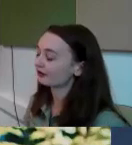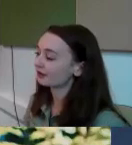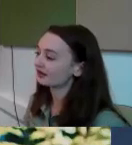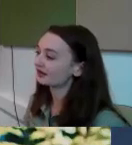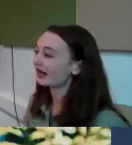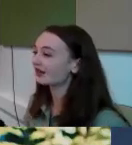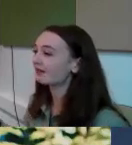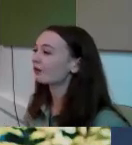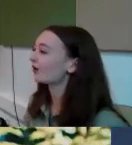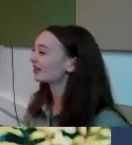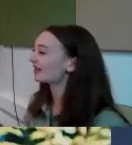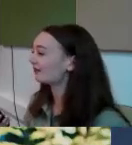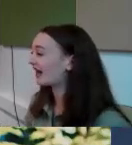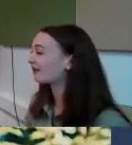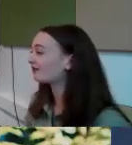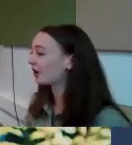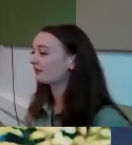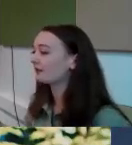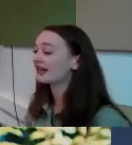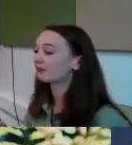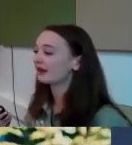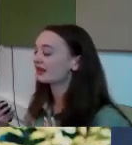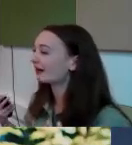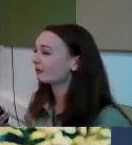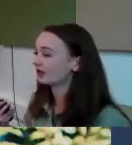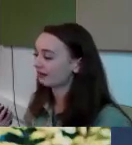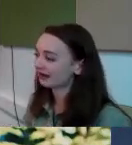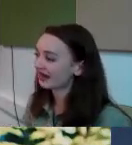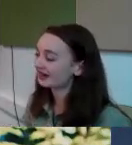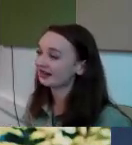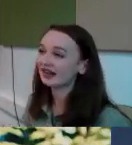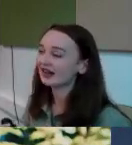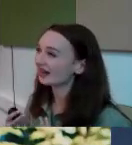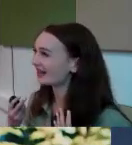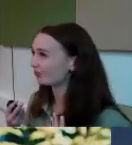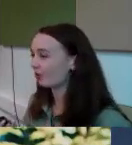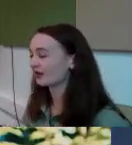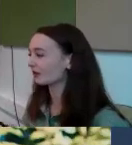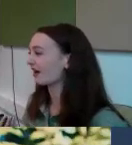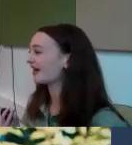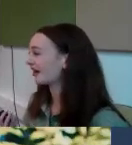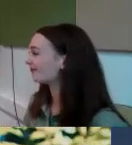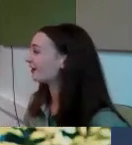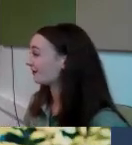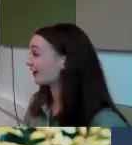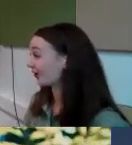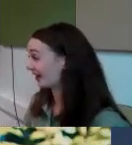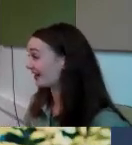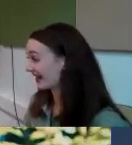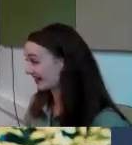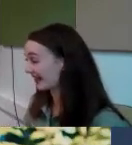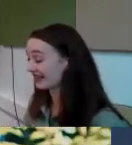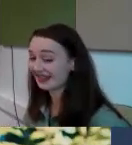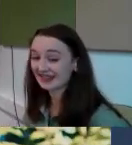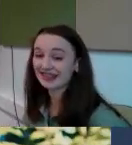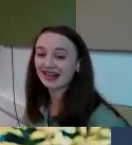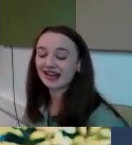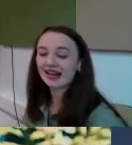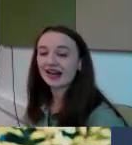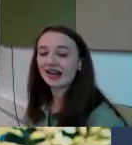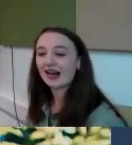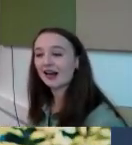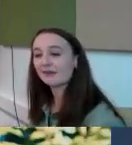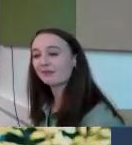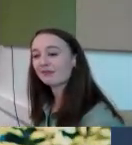some improvement, and my quality of life compared with how it was back then is worlds away, and I'm very, very lucky in that sense.